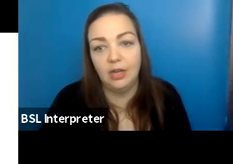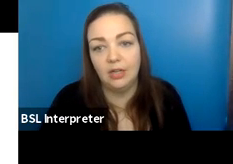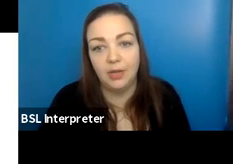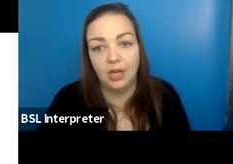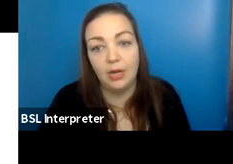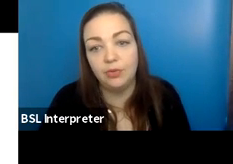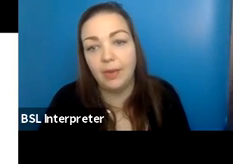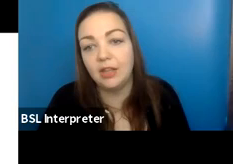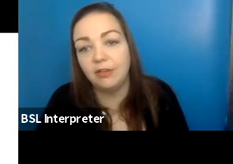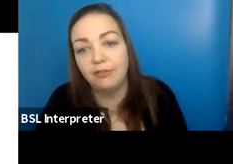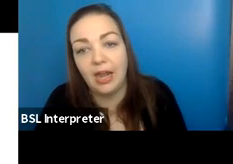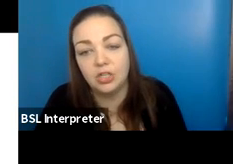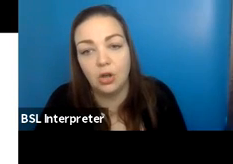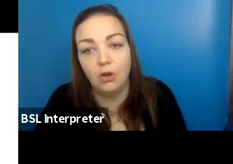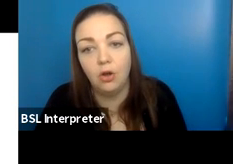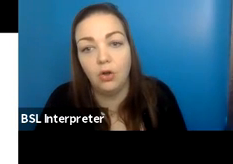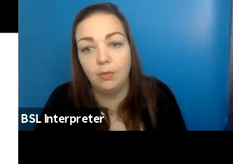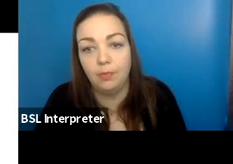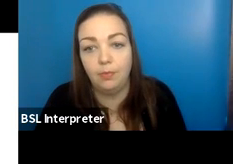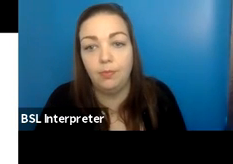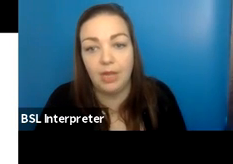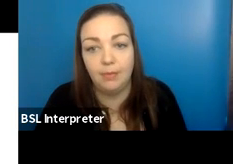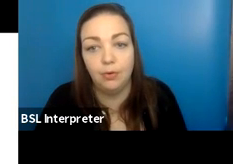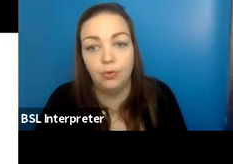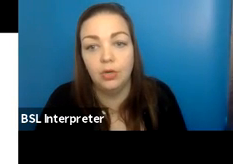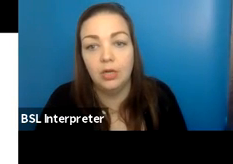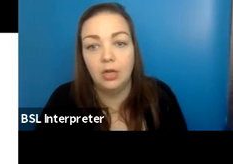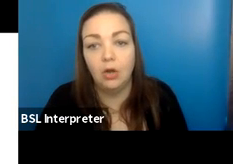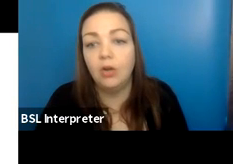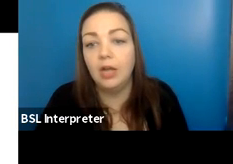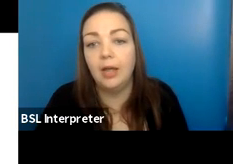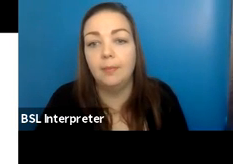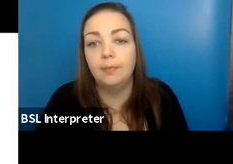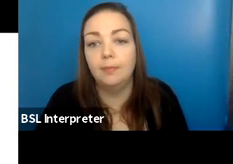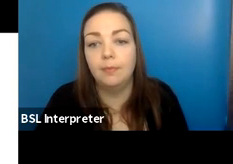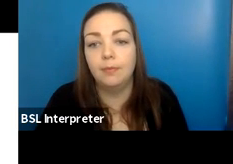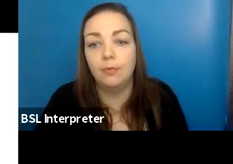This was a little bit ago, and it was about the effect on people on